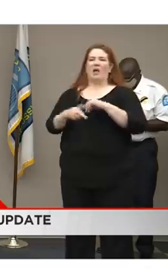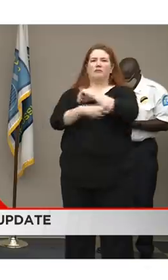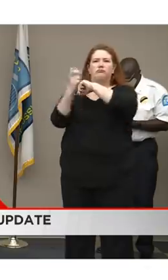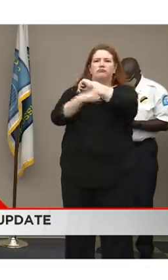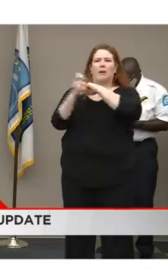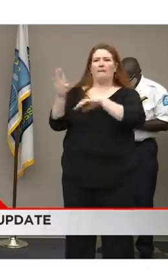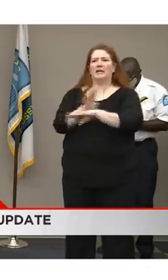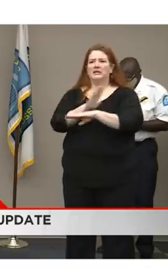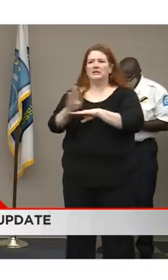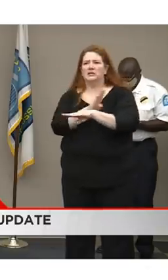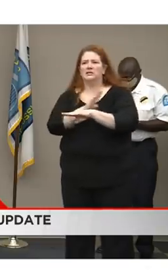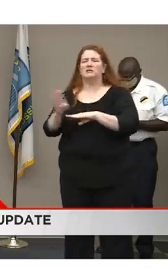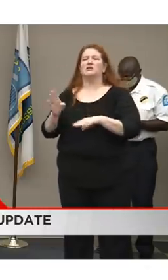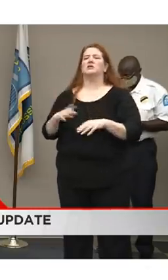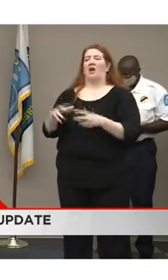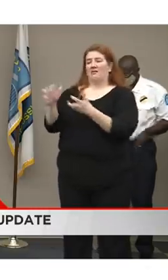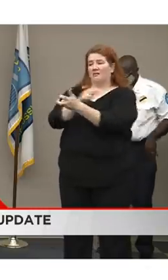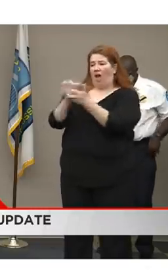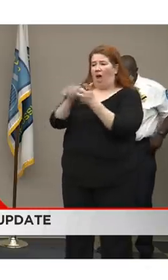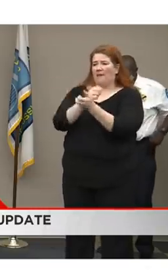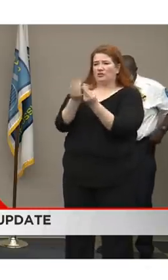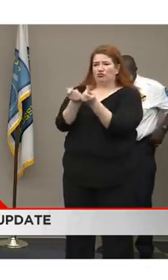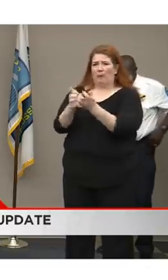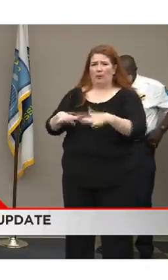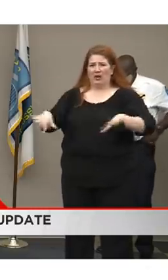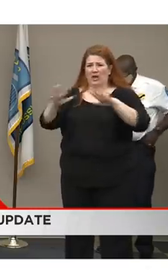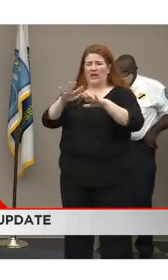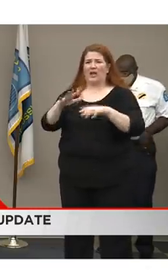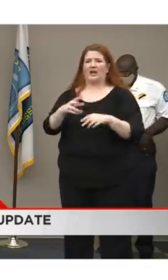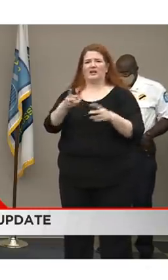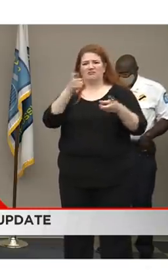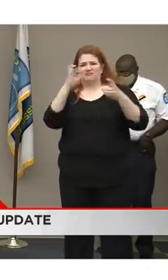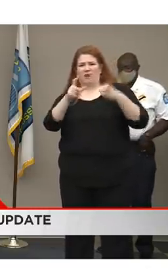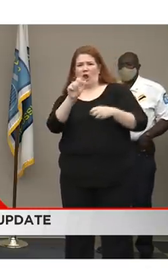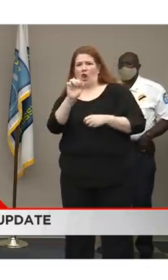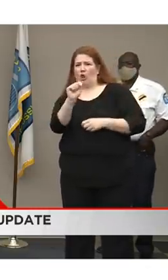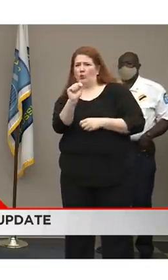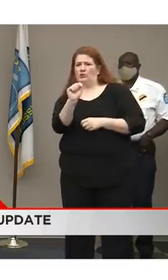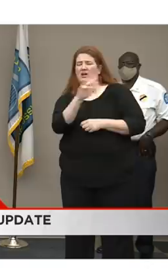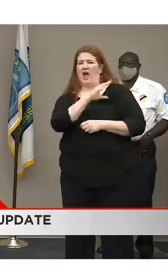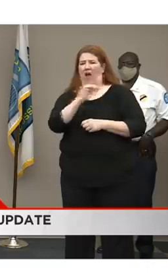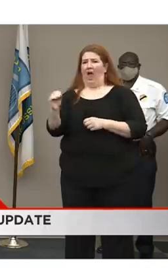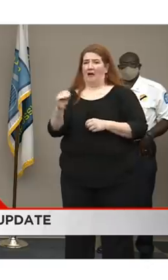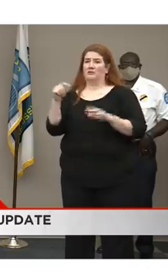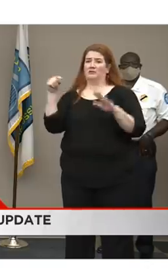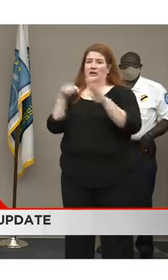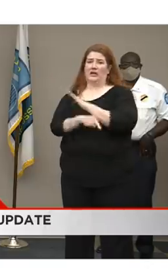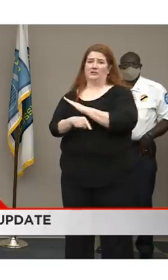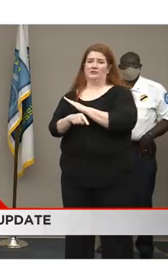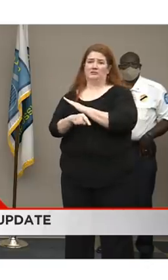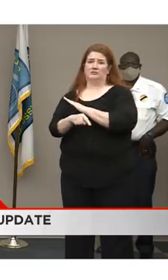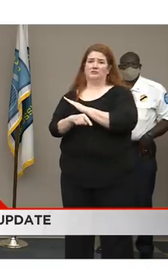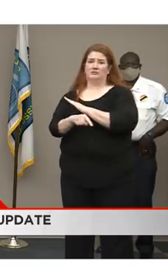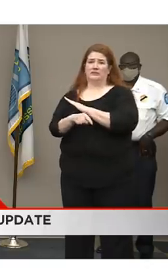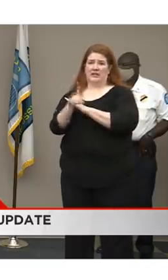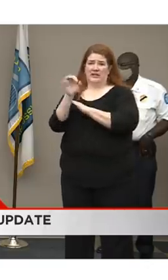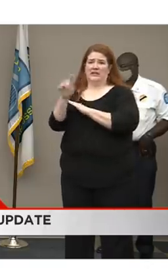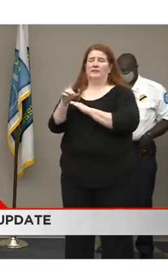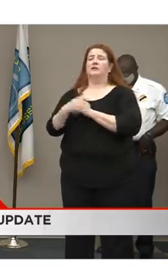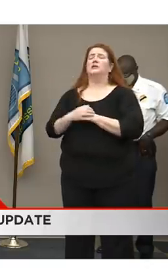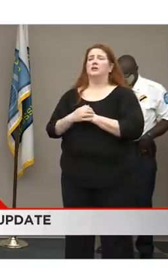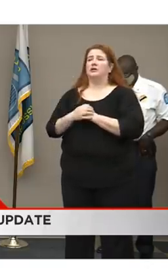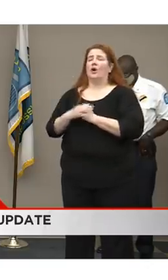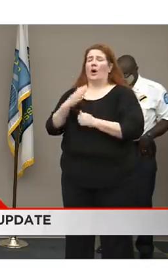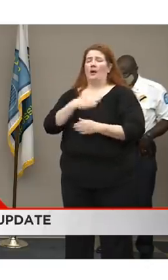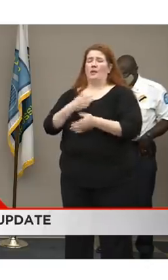And sirens, several vehicles and a helicopter flying overhead only a few miles away. What should you assume about